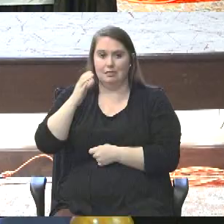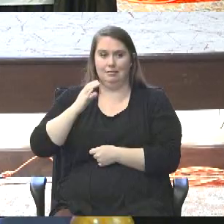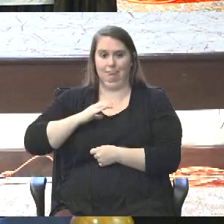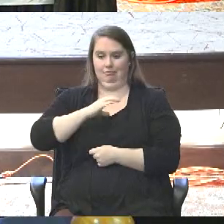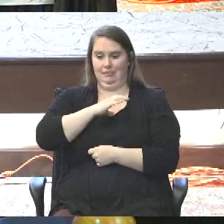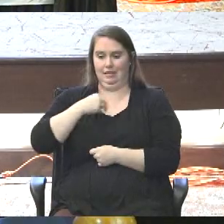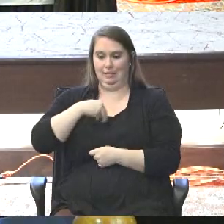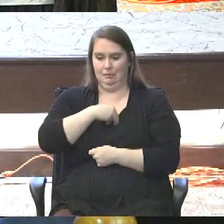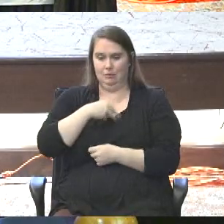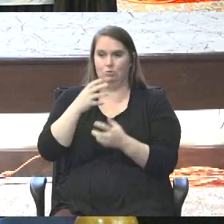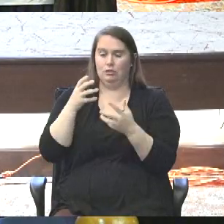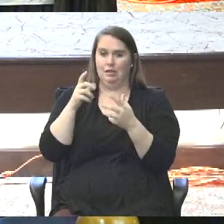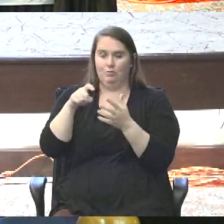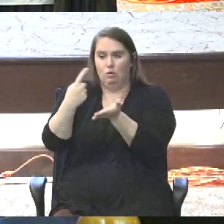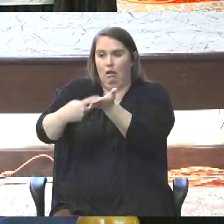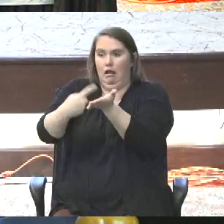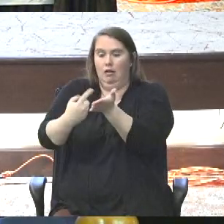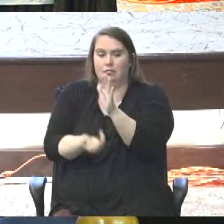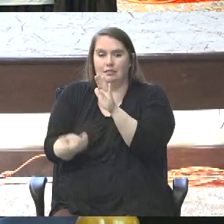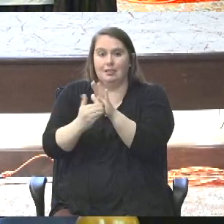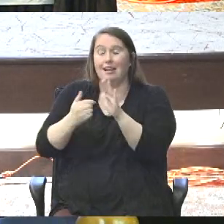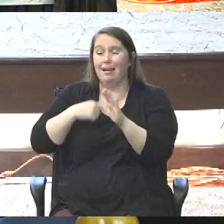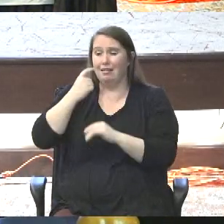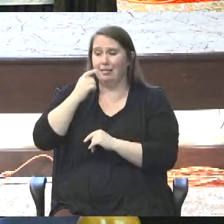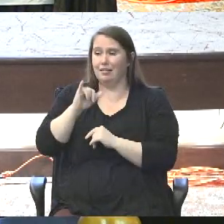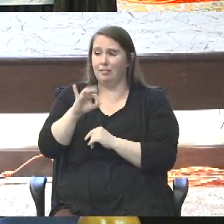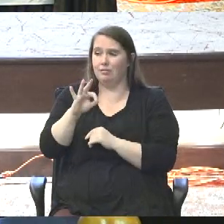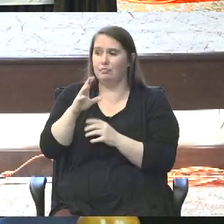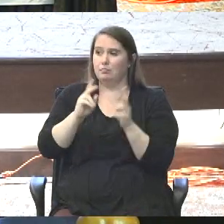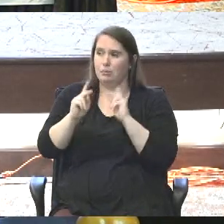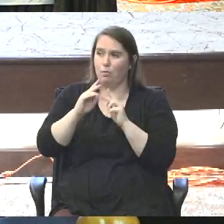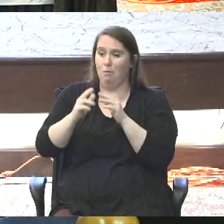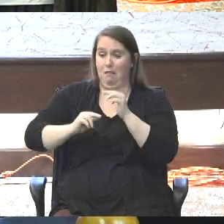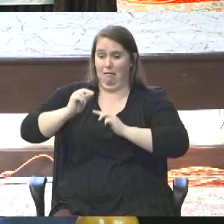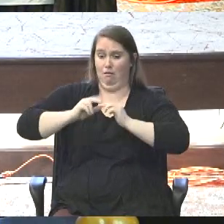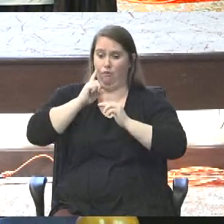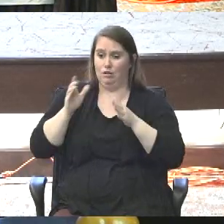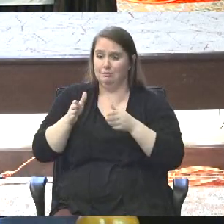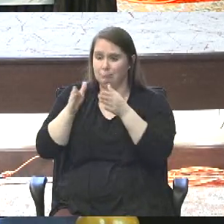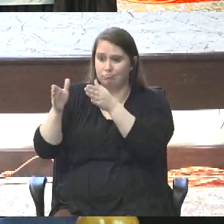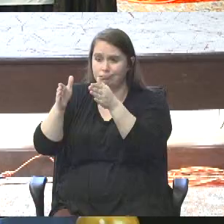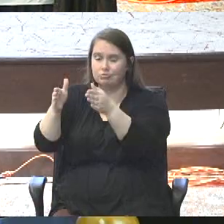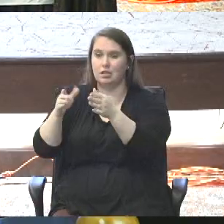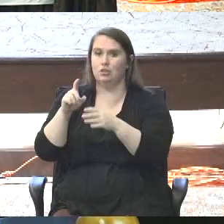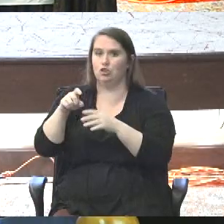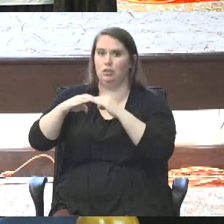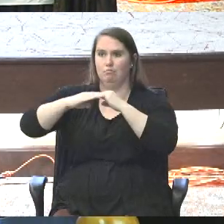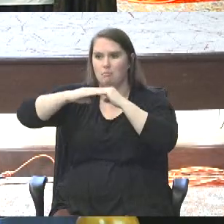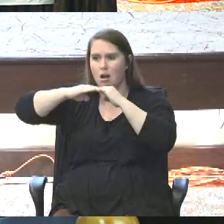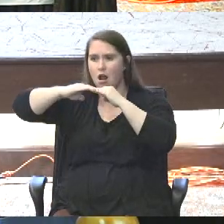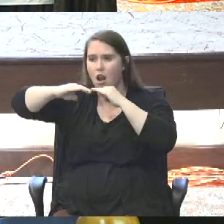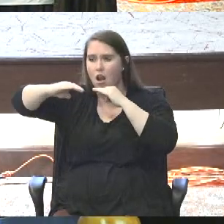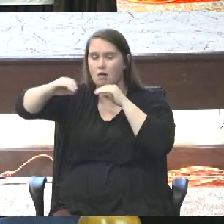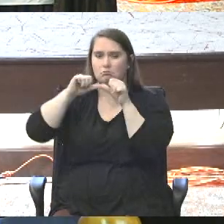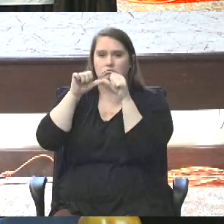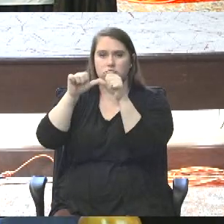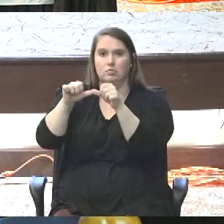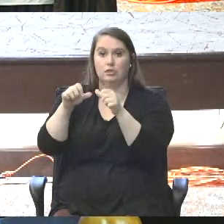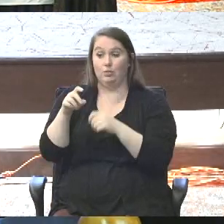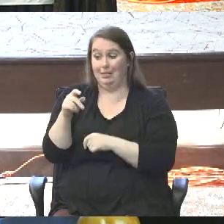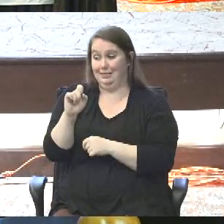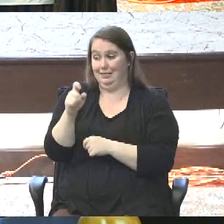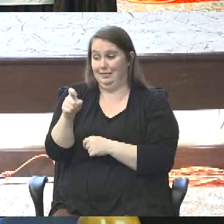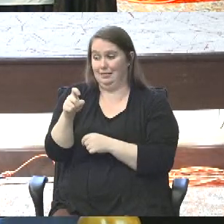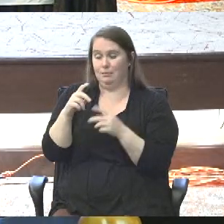Like, to me, it seems like if we're going to have people build roads, they should be built to last so that the taxpayers don't have to foot the bill. My